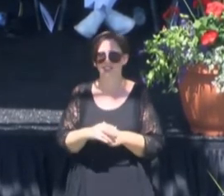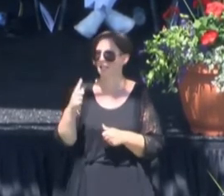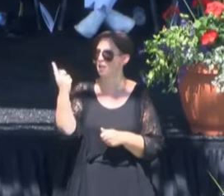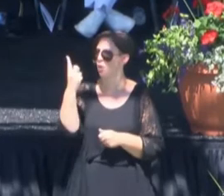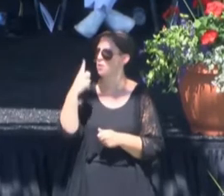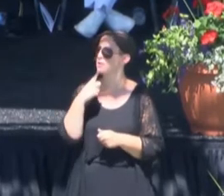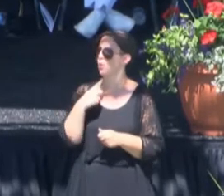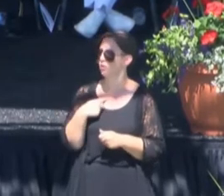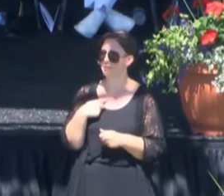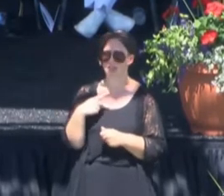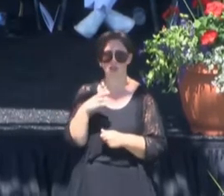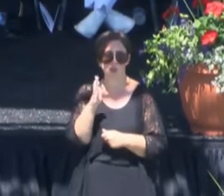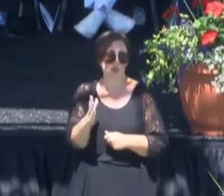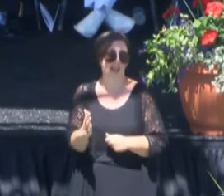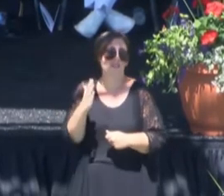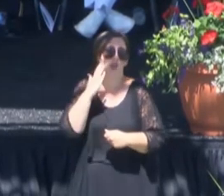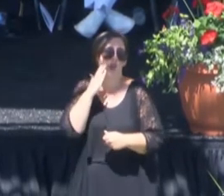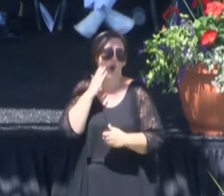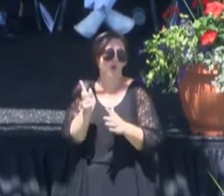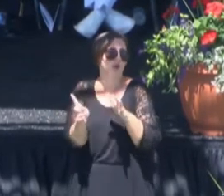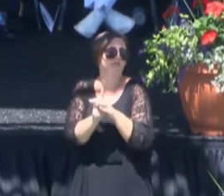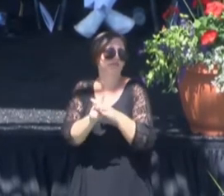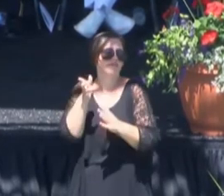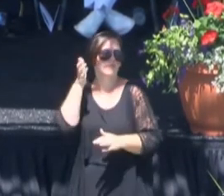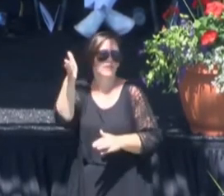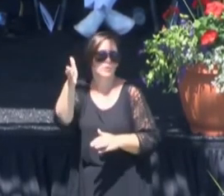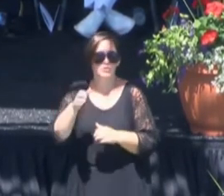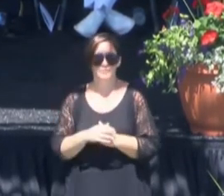told me, you never know what the future will bring.